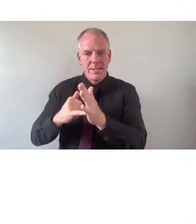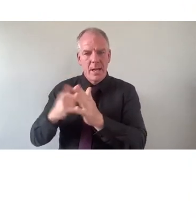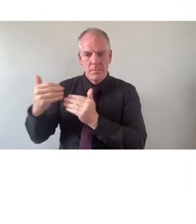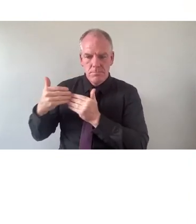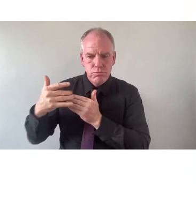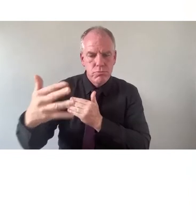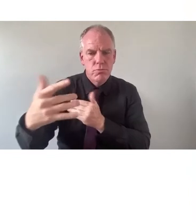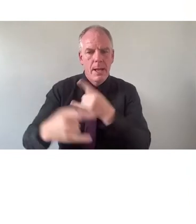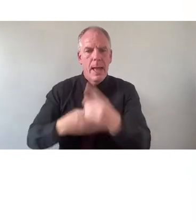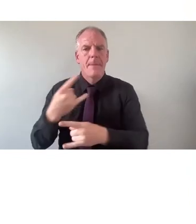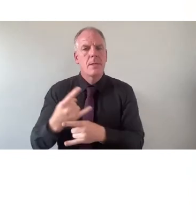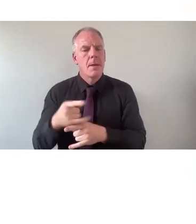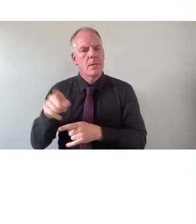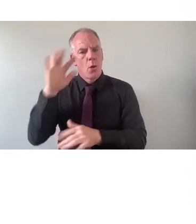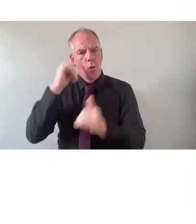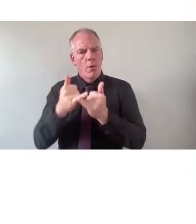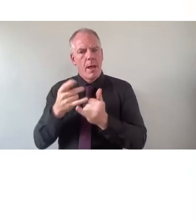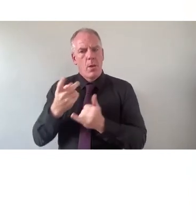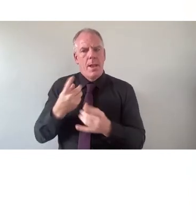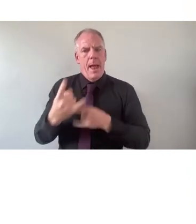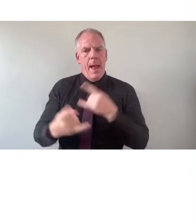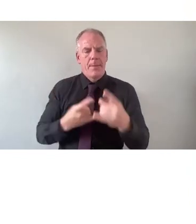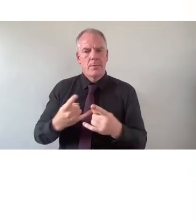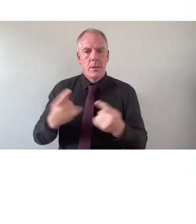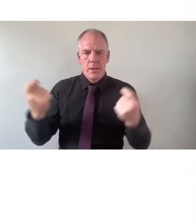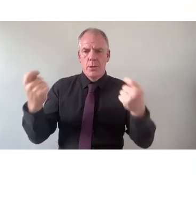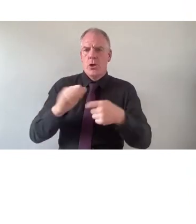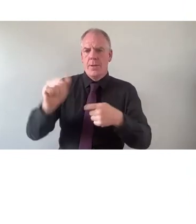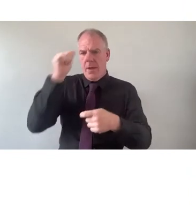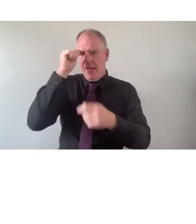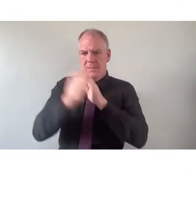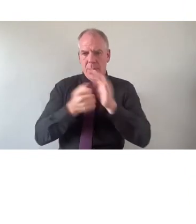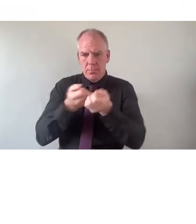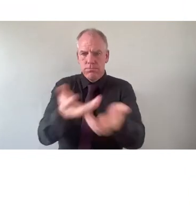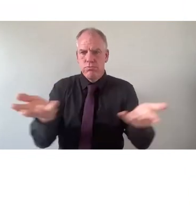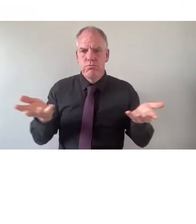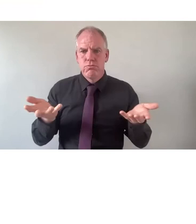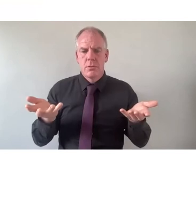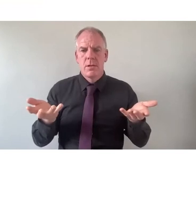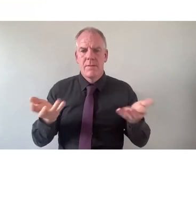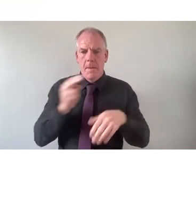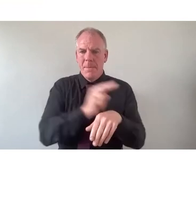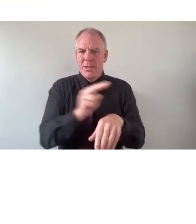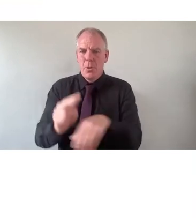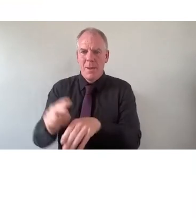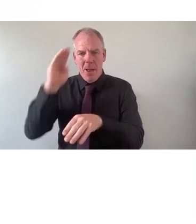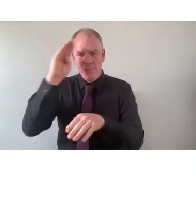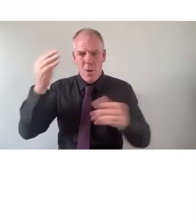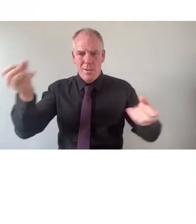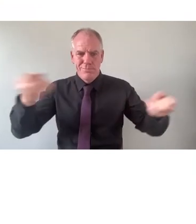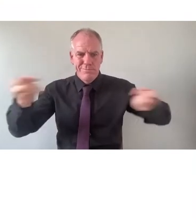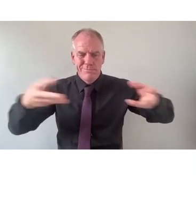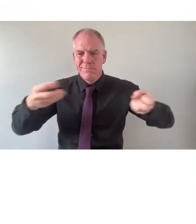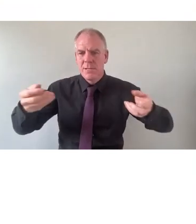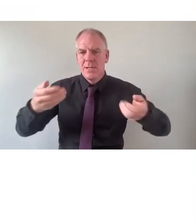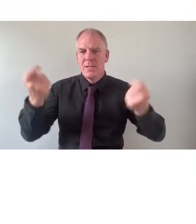to be going exactly to this point of actually sharing experiences, provide this peer-to-peer sort of opportunity